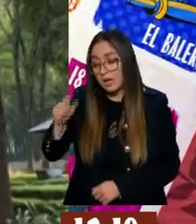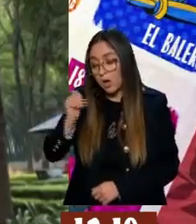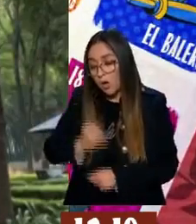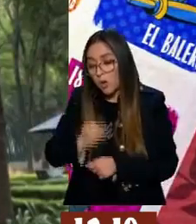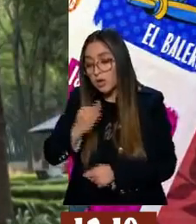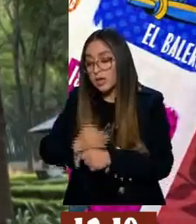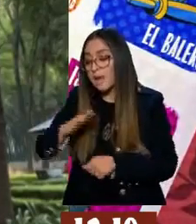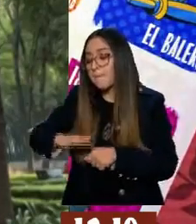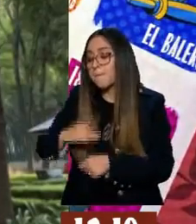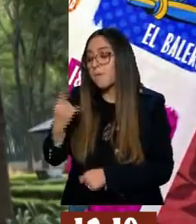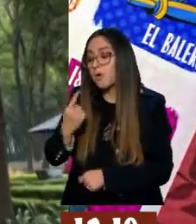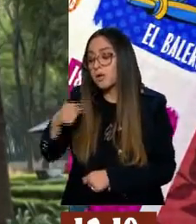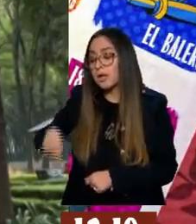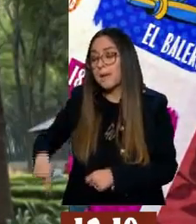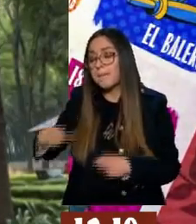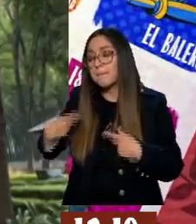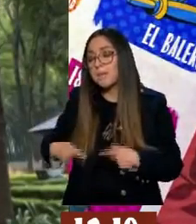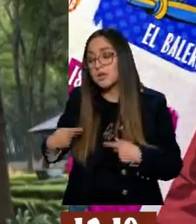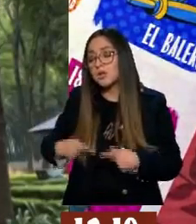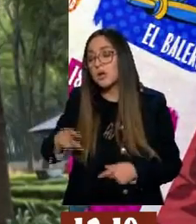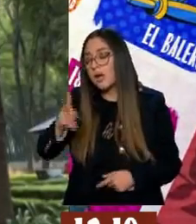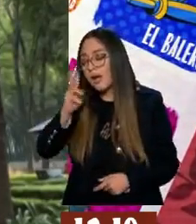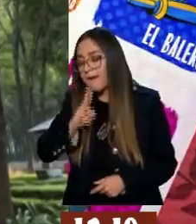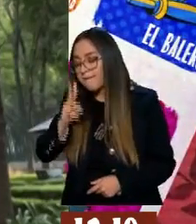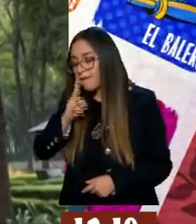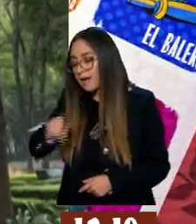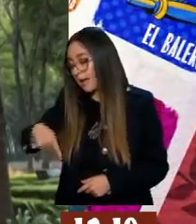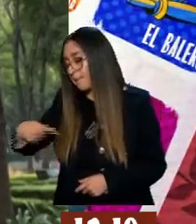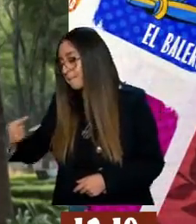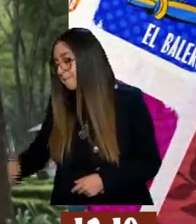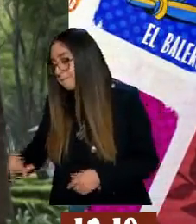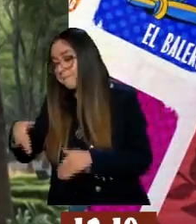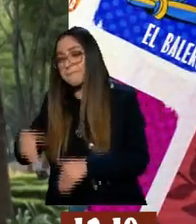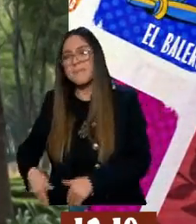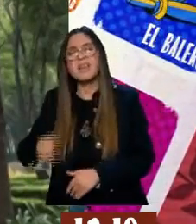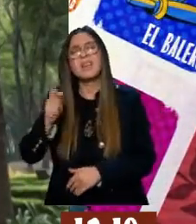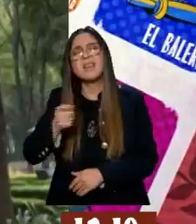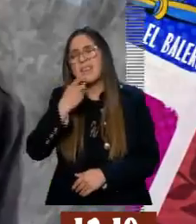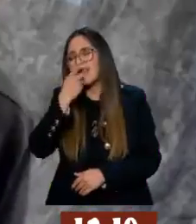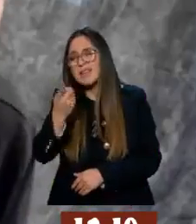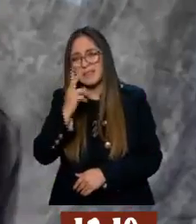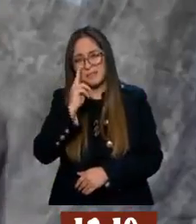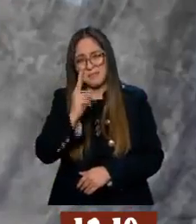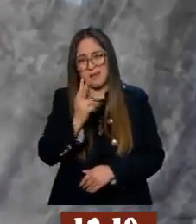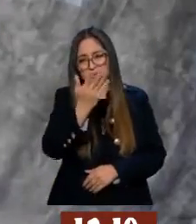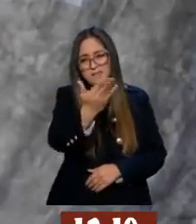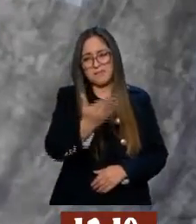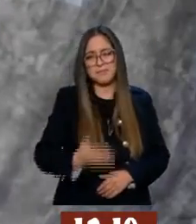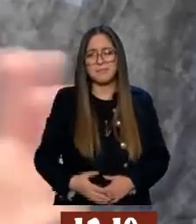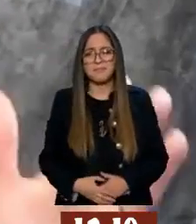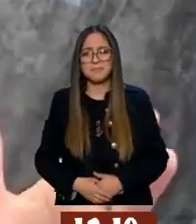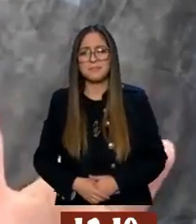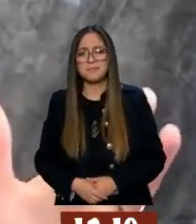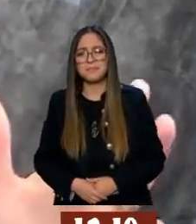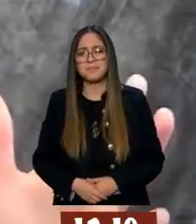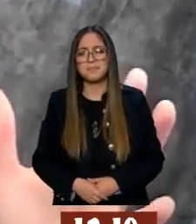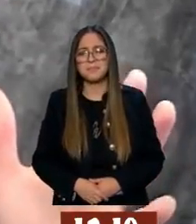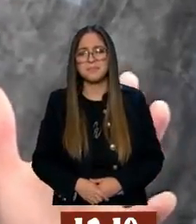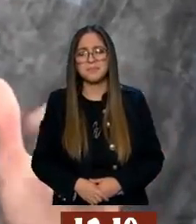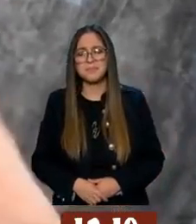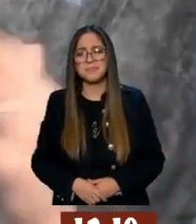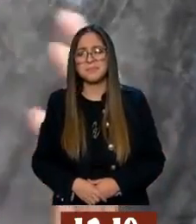sobre por qué le interesaba explorar esos temas a través de... A ver, vamos a oírlo y a verlo. I wanted to just write a scene that